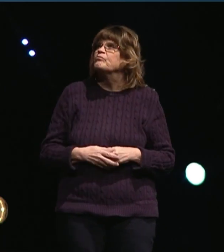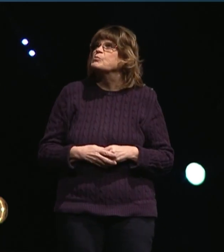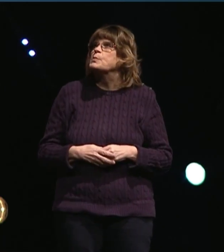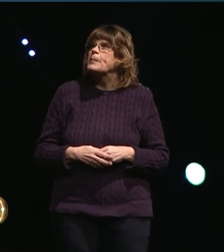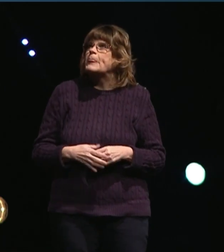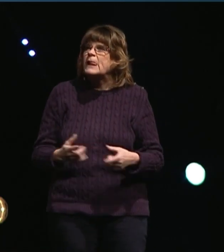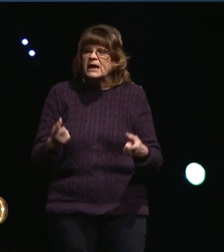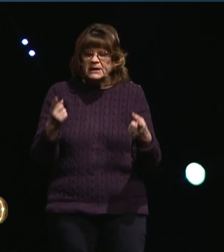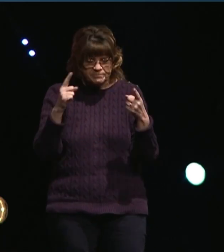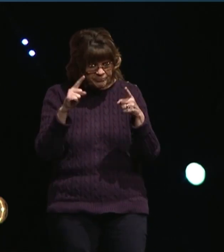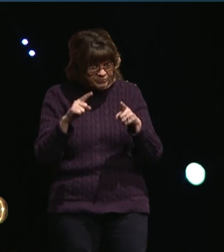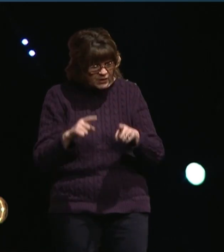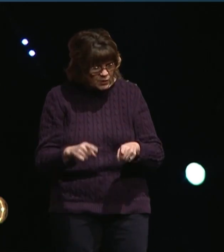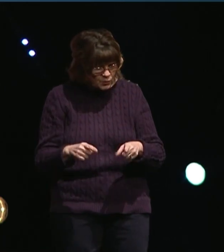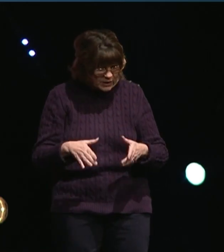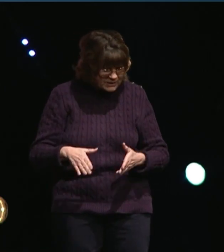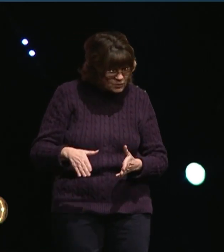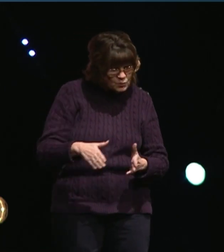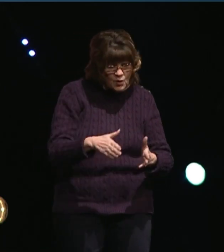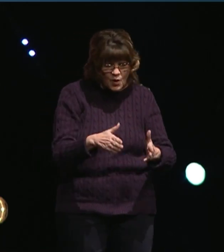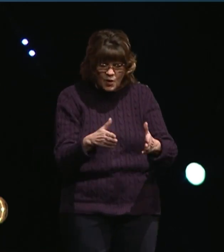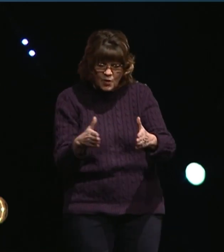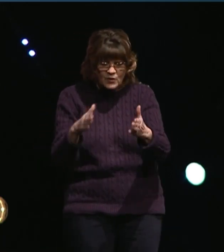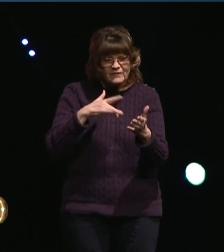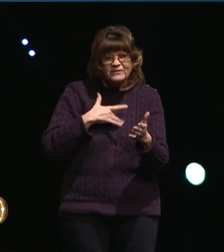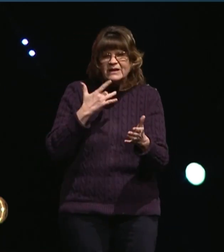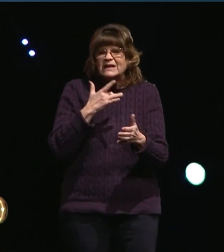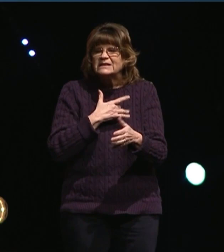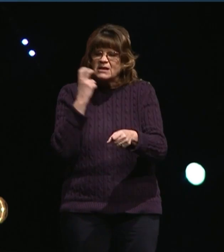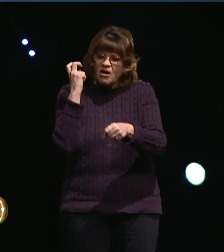When the road looks rough